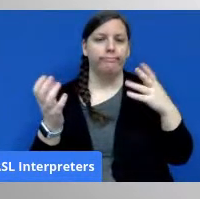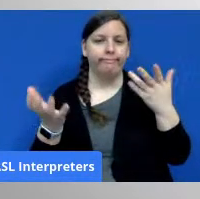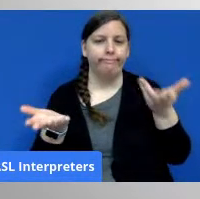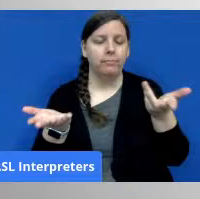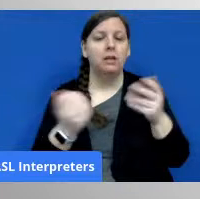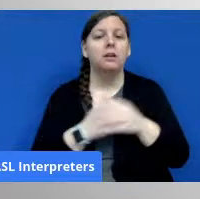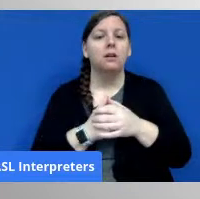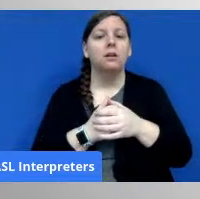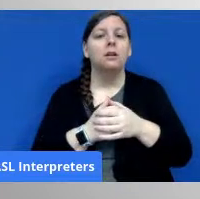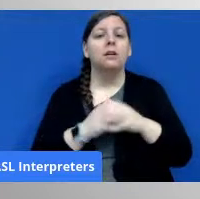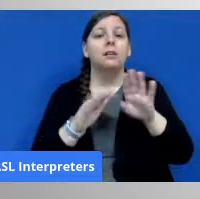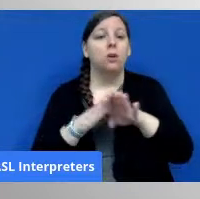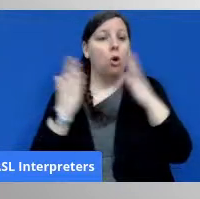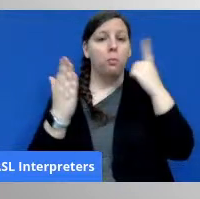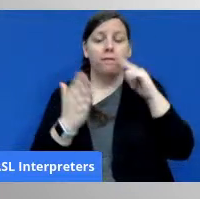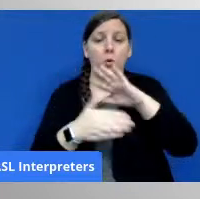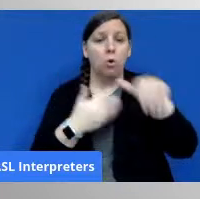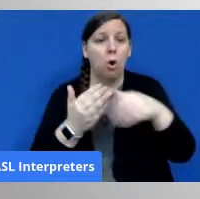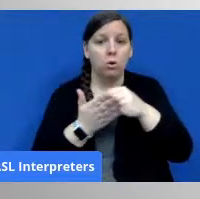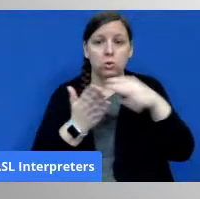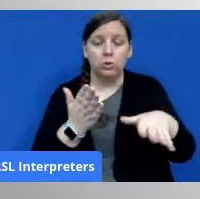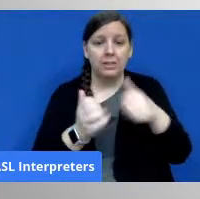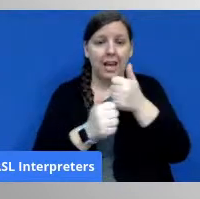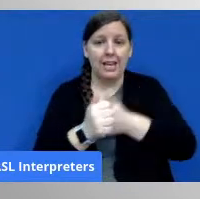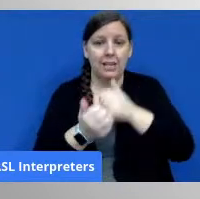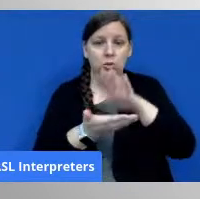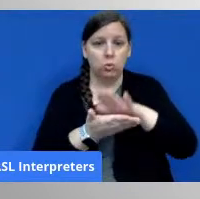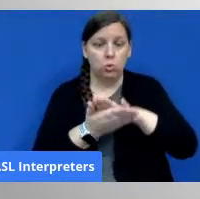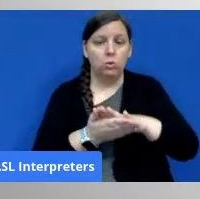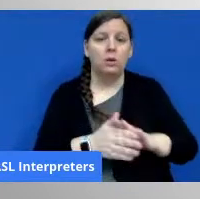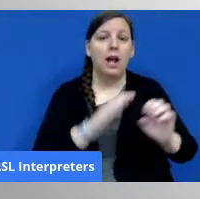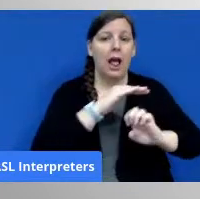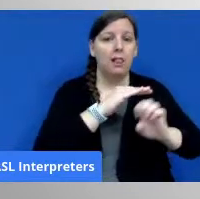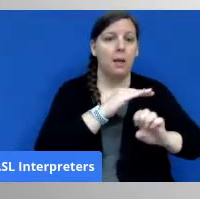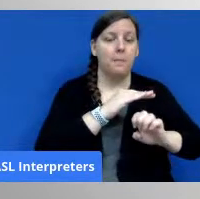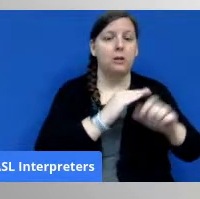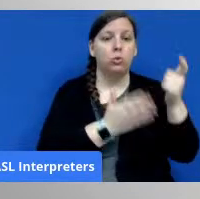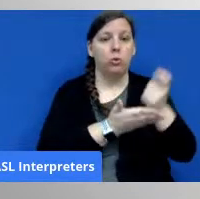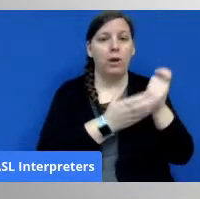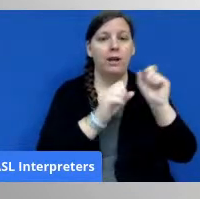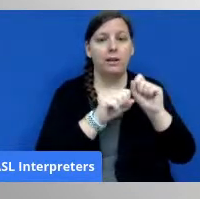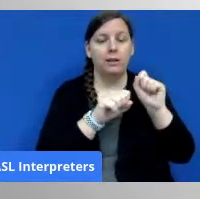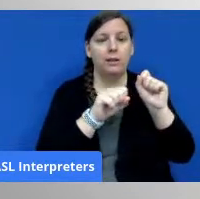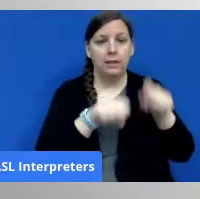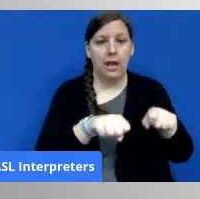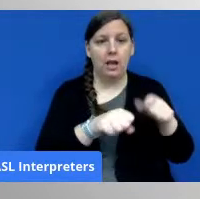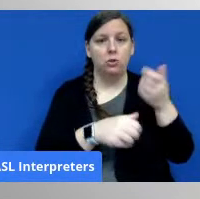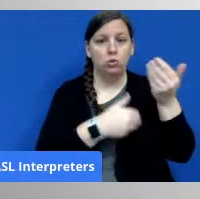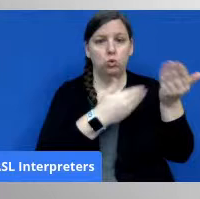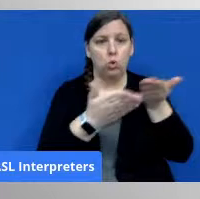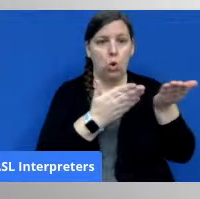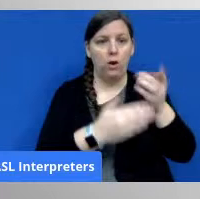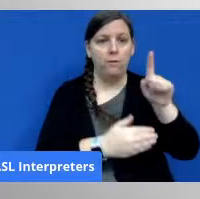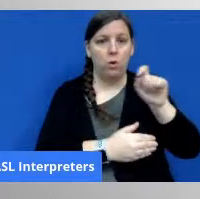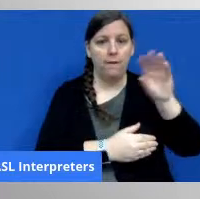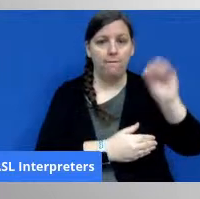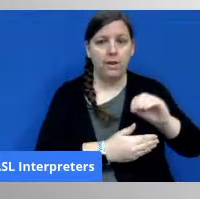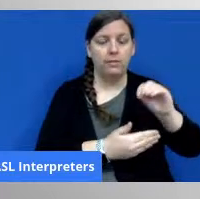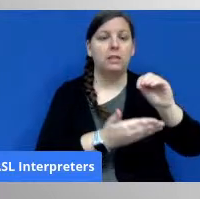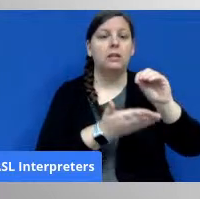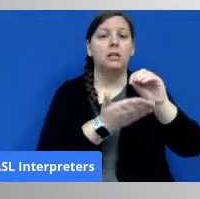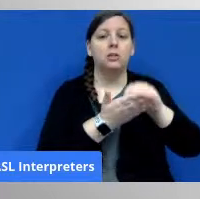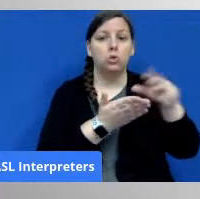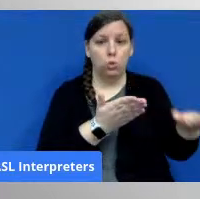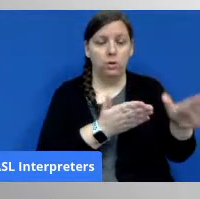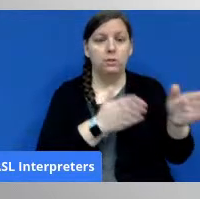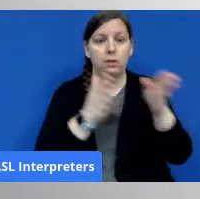students at each school. The elementary grant can serve 150 students in the summer, and the middle school grant can